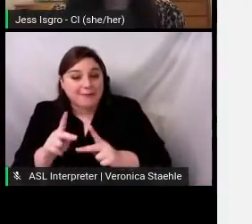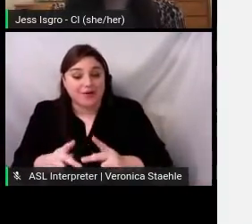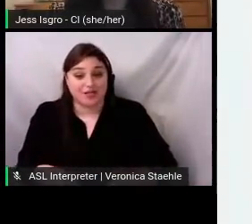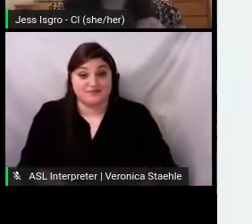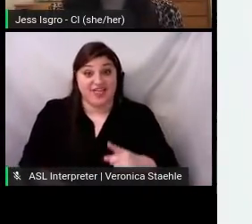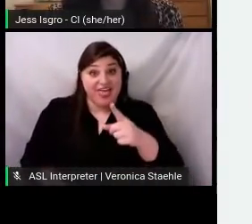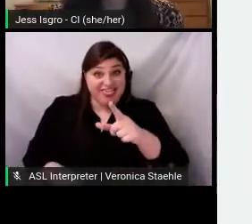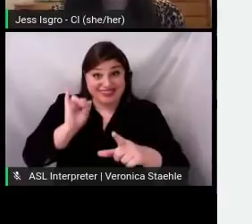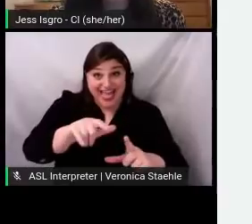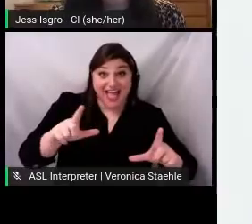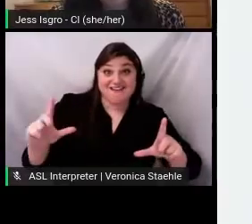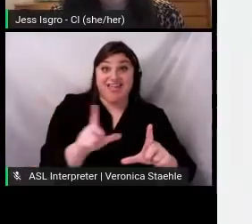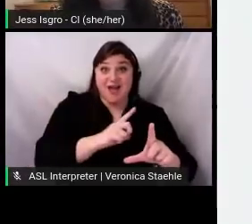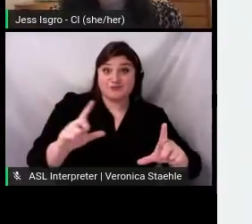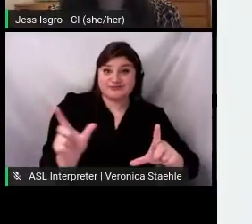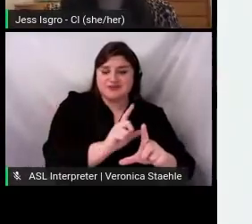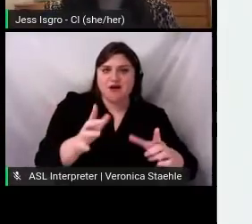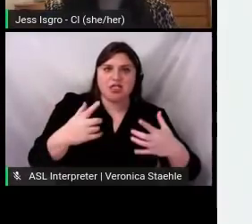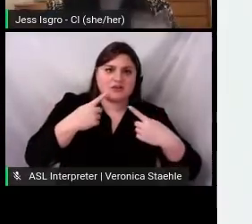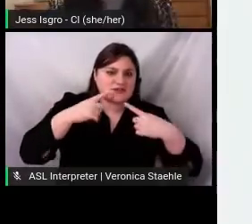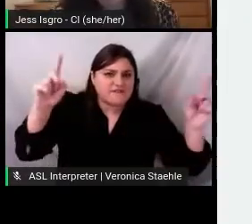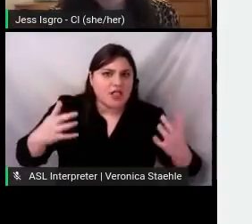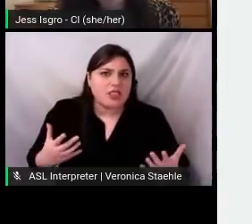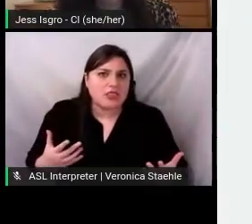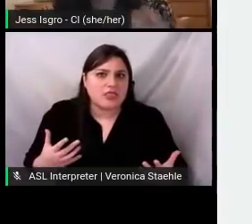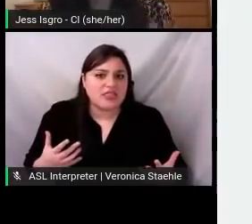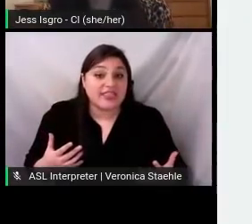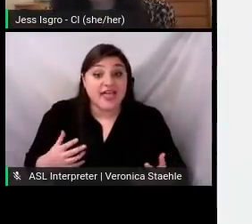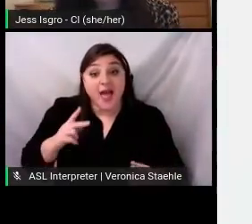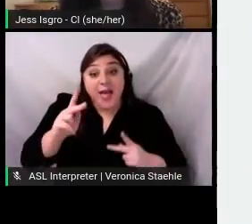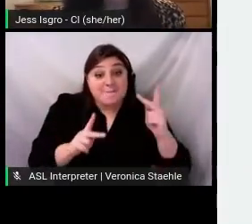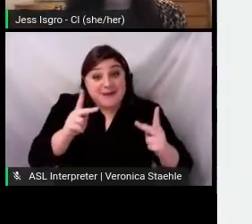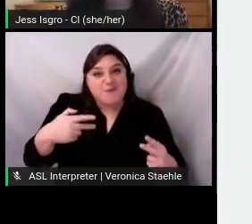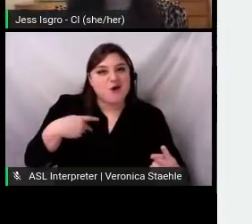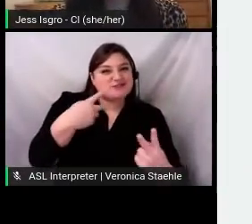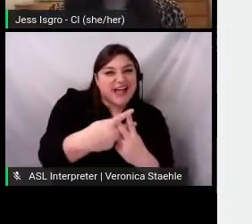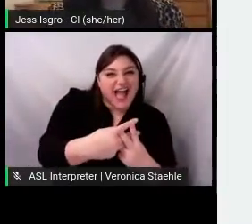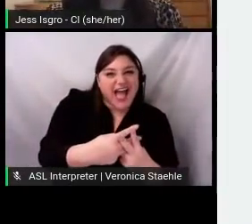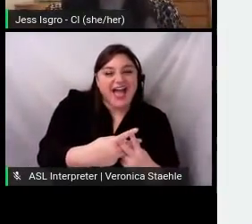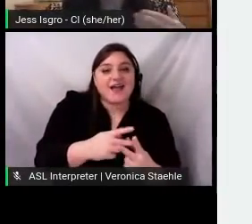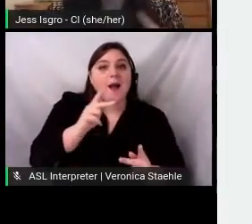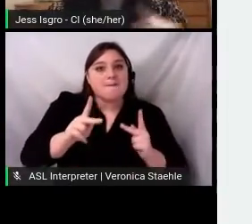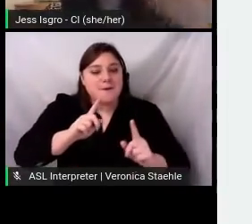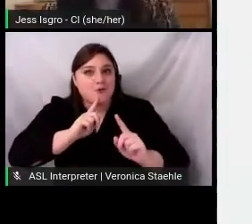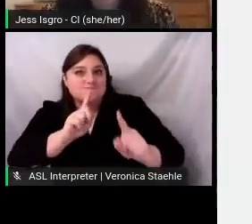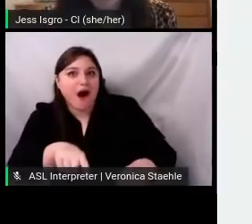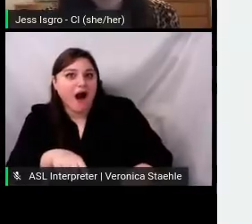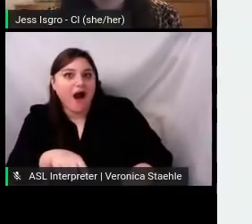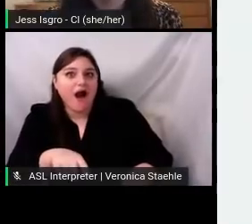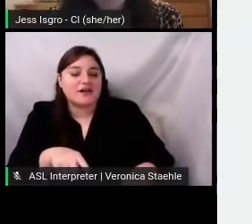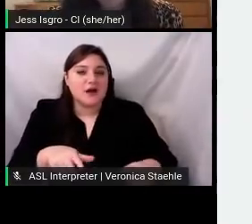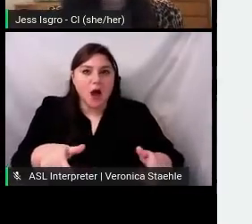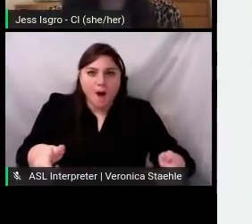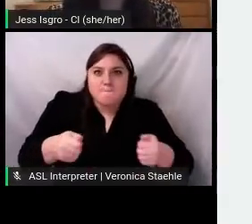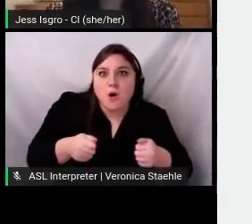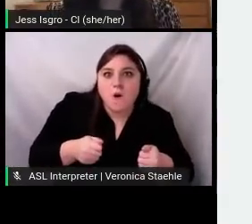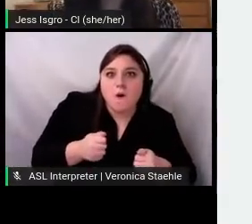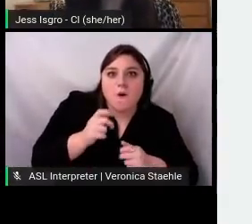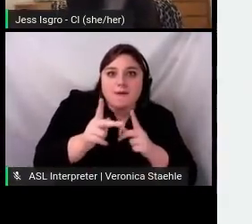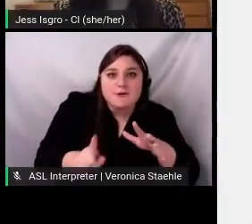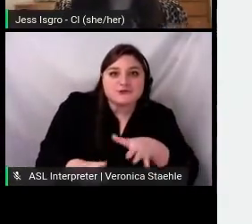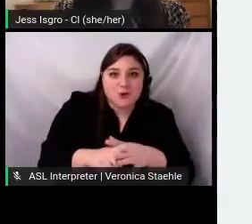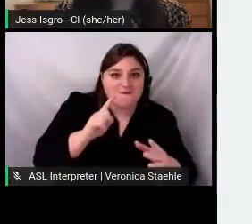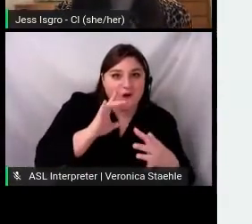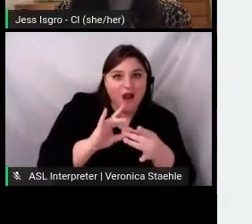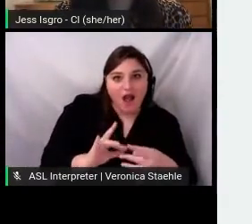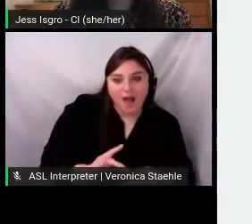well. A lot of the actors were actually tagged in it and responding to it. A lot of people then engaged with those comments.